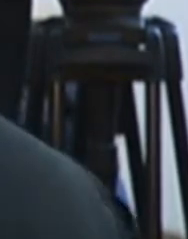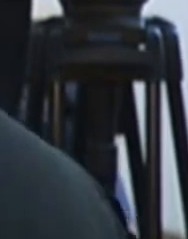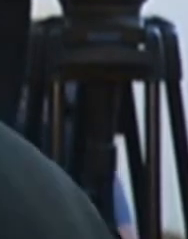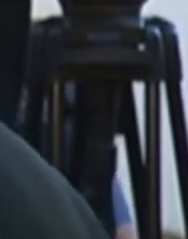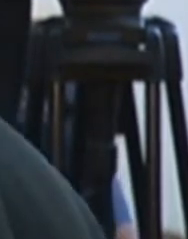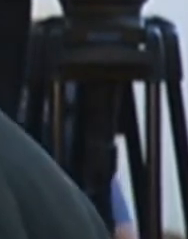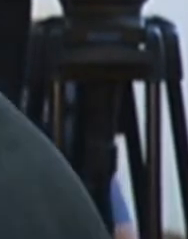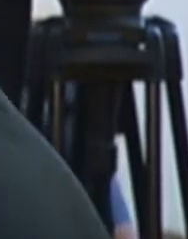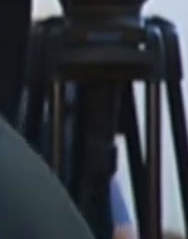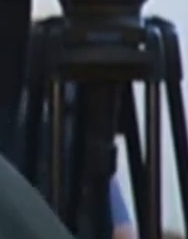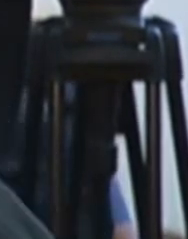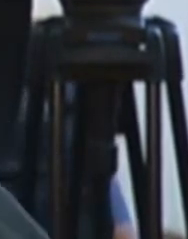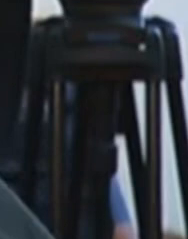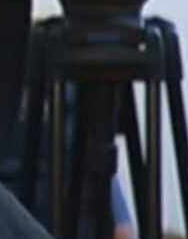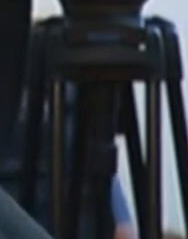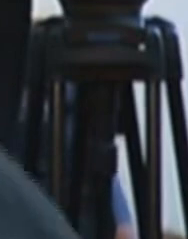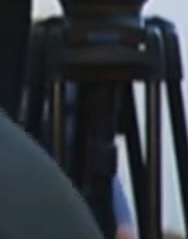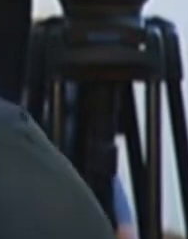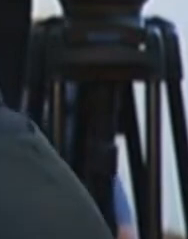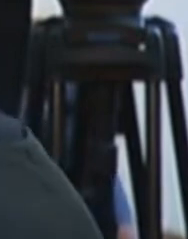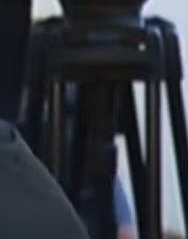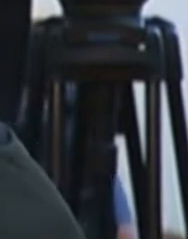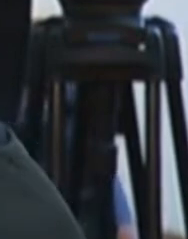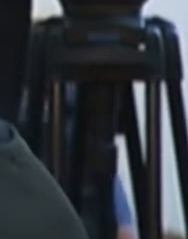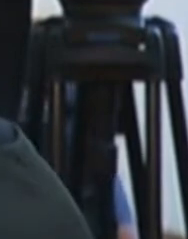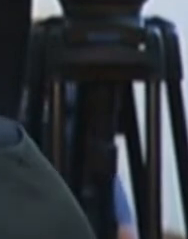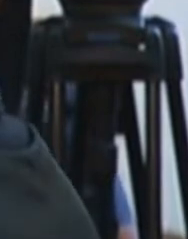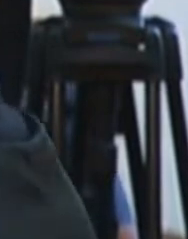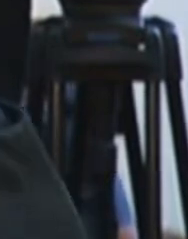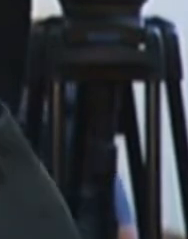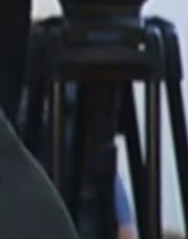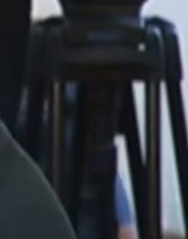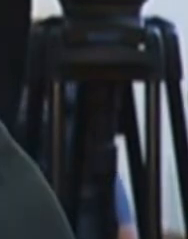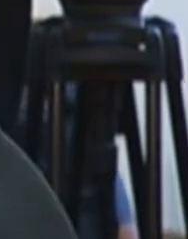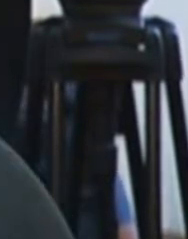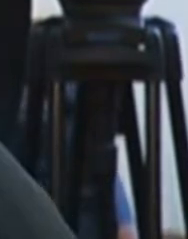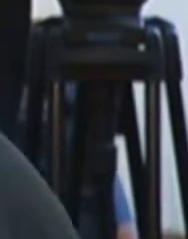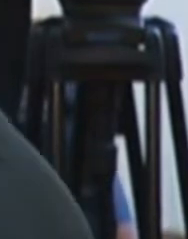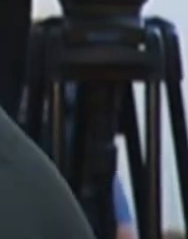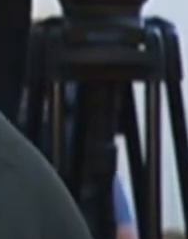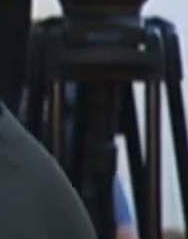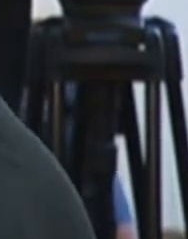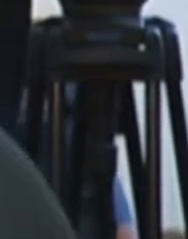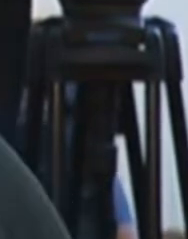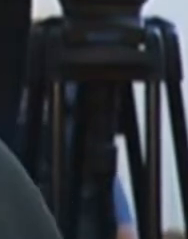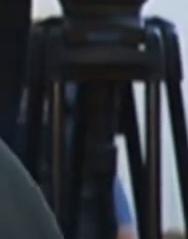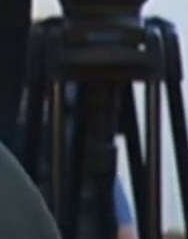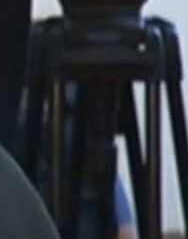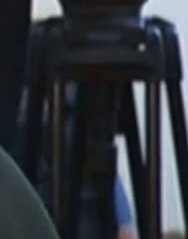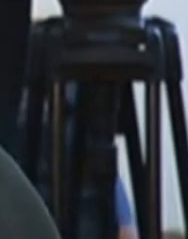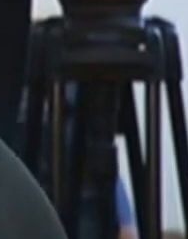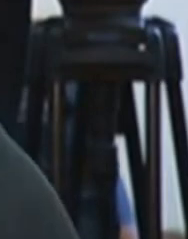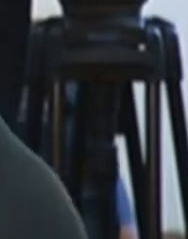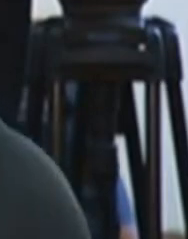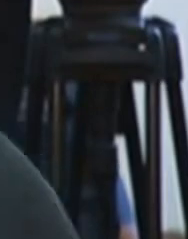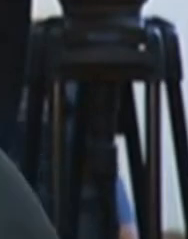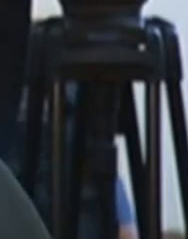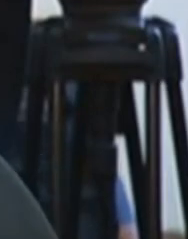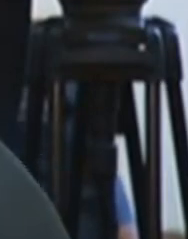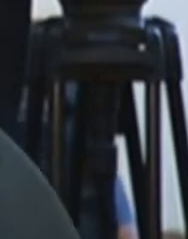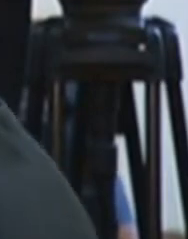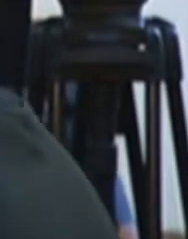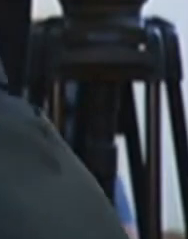tendered his address that I'm residing at this particular address, and he furnished all the required information.